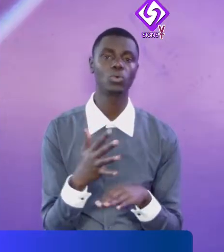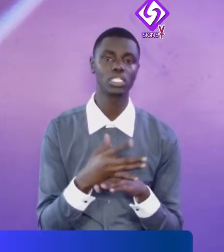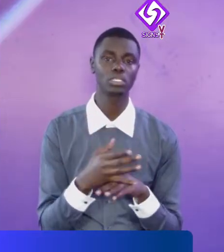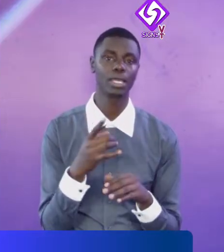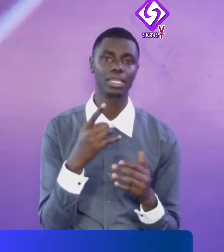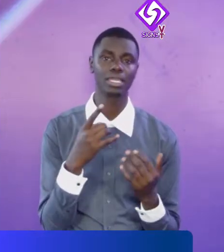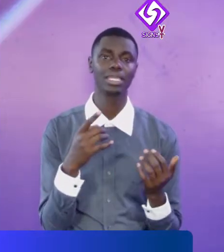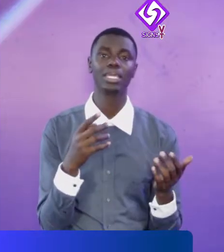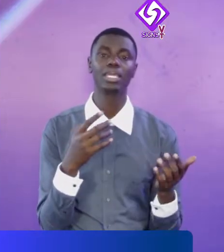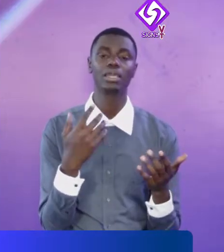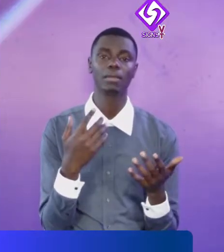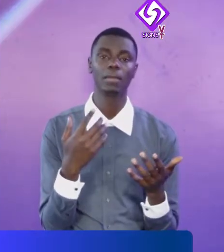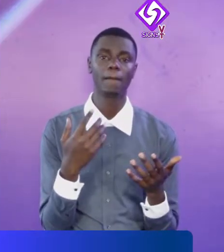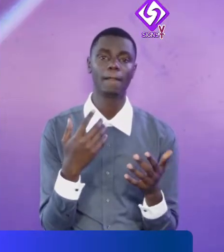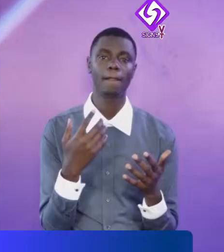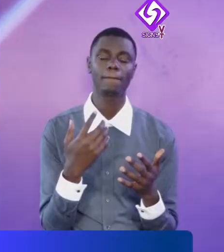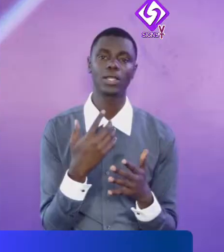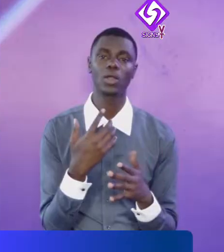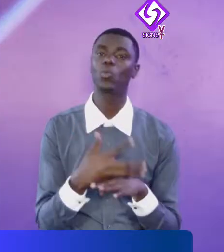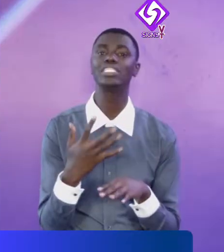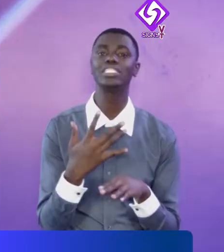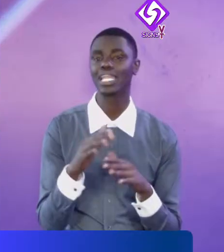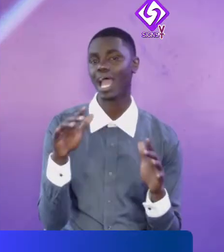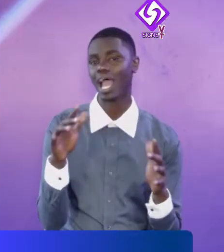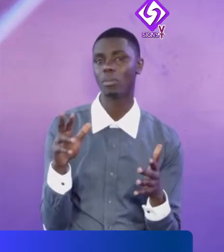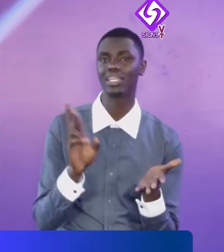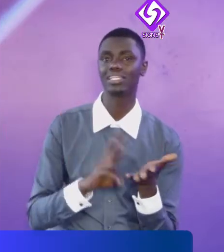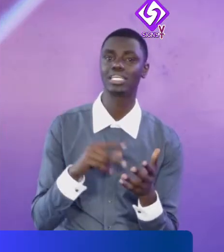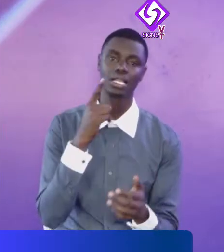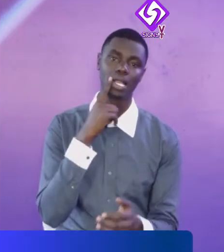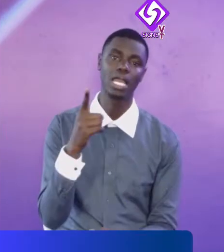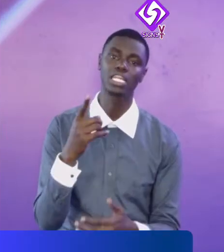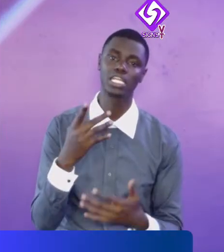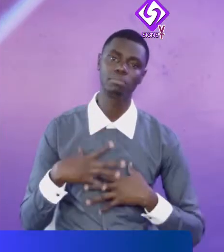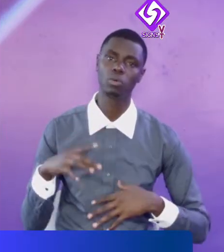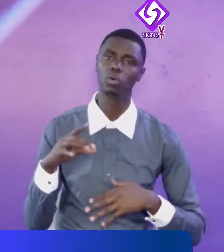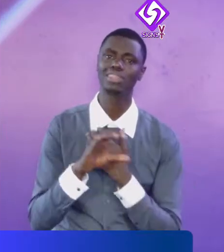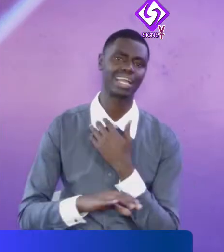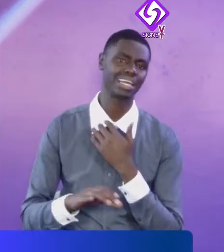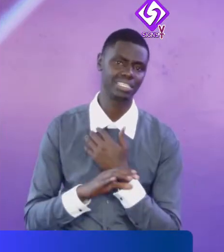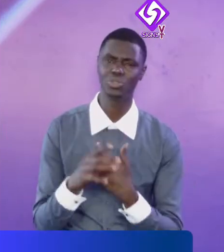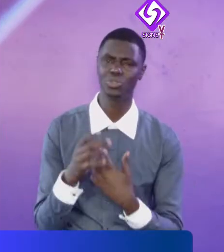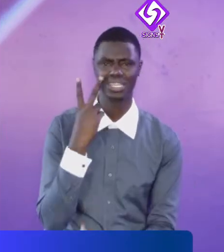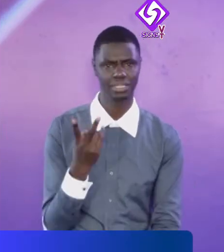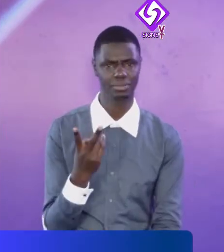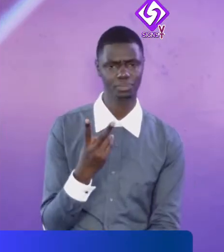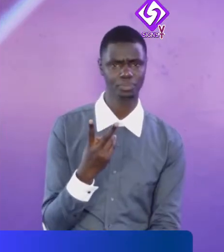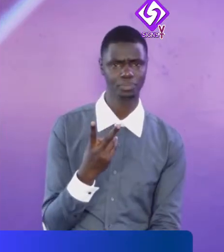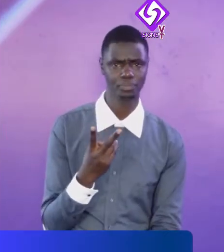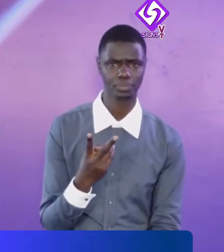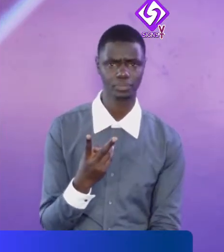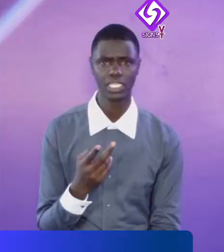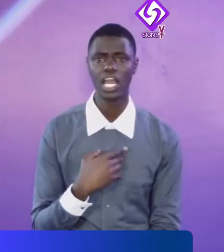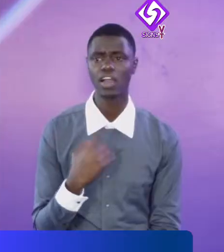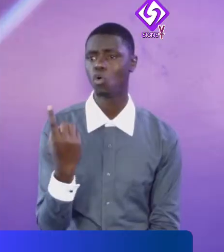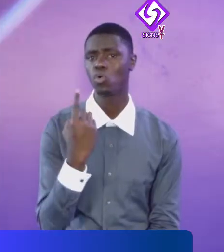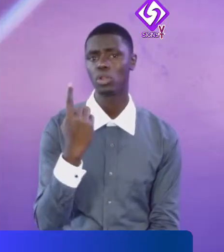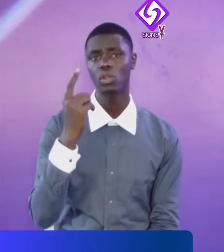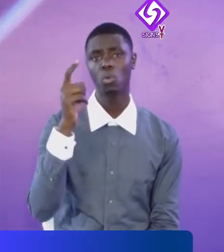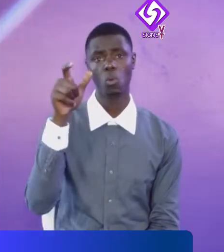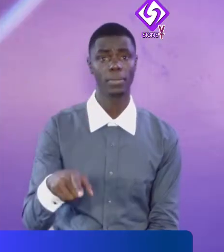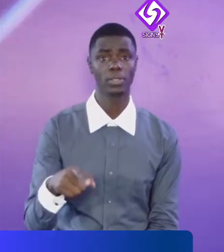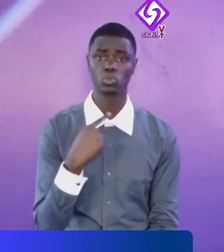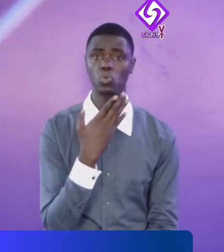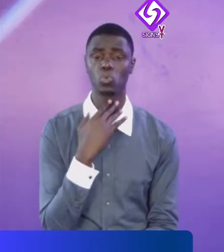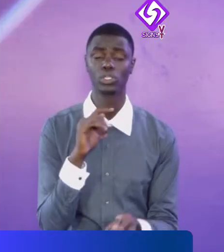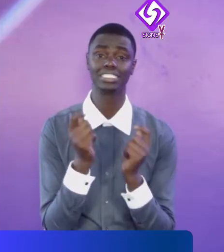a day across the country. Alan, do you know there is only one person who wants change